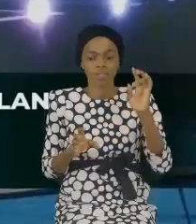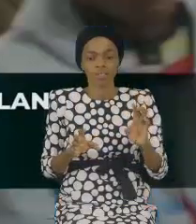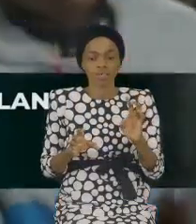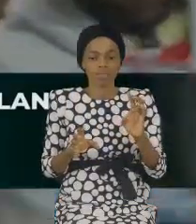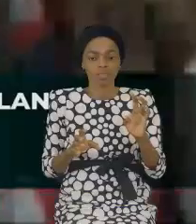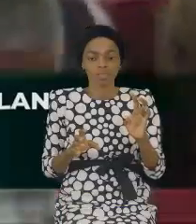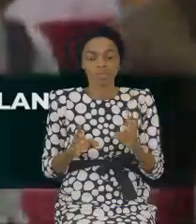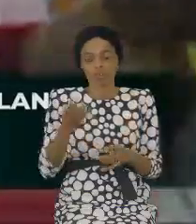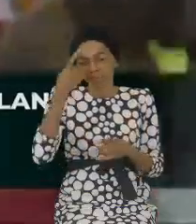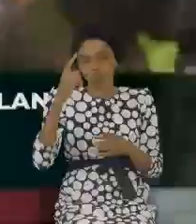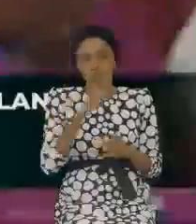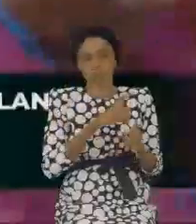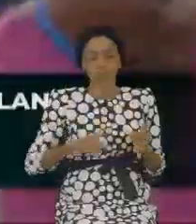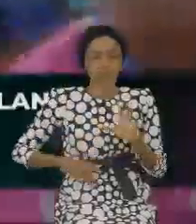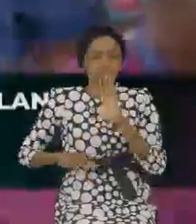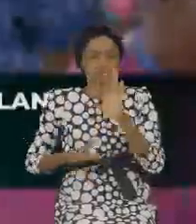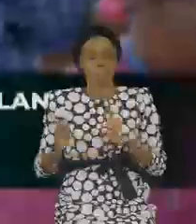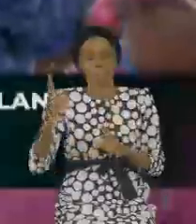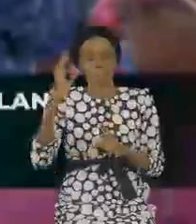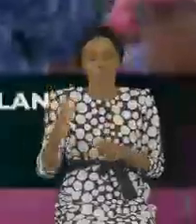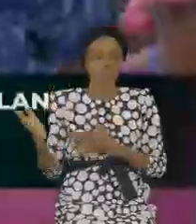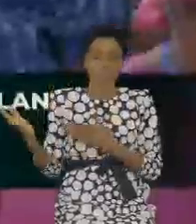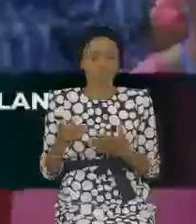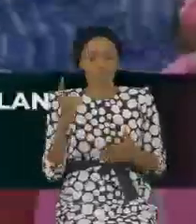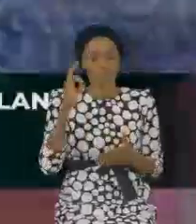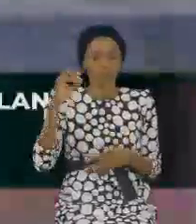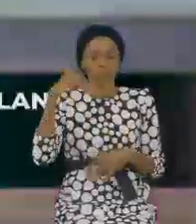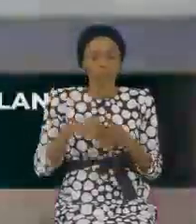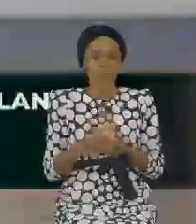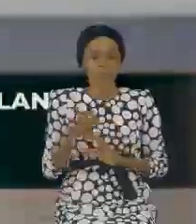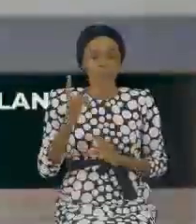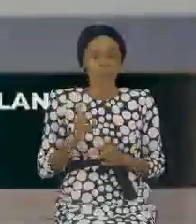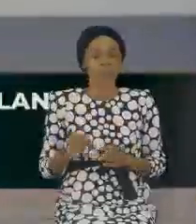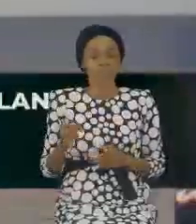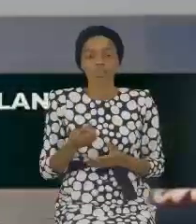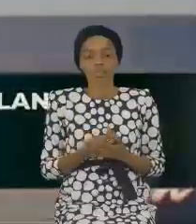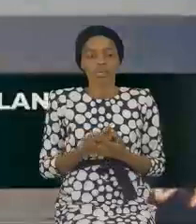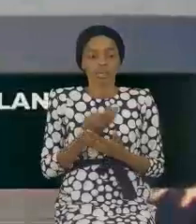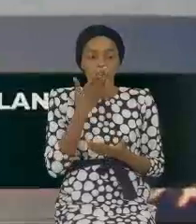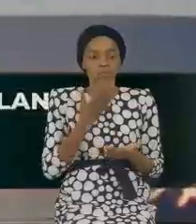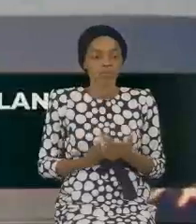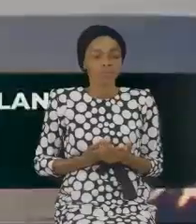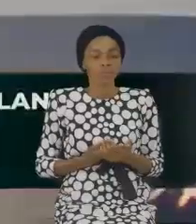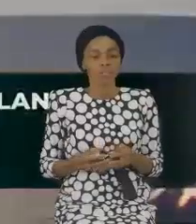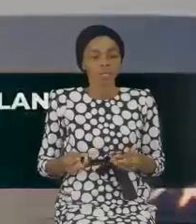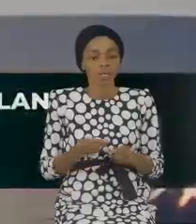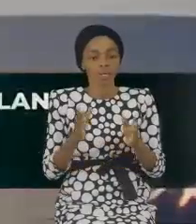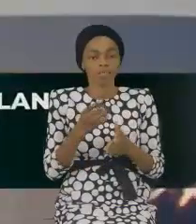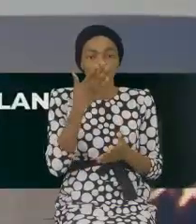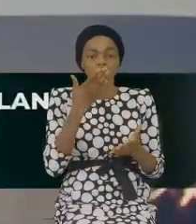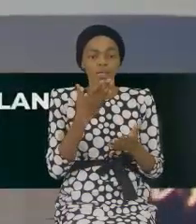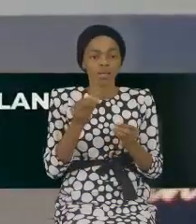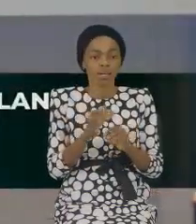"For the Lord thy God bringeth thee into a good land, a land of brooks of water,